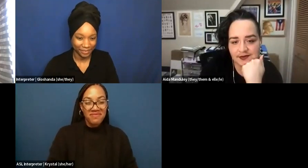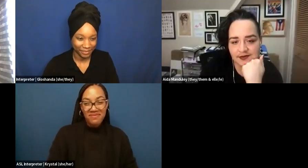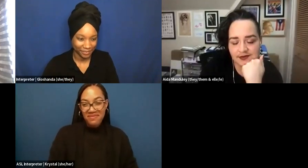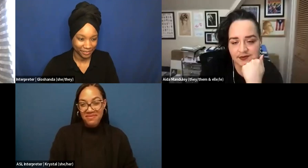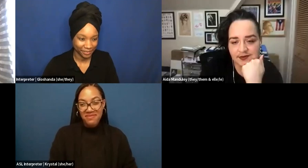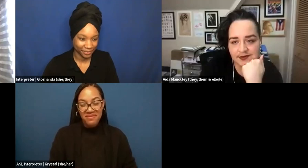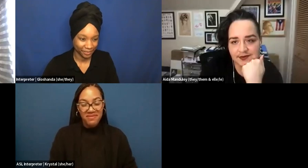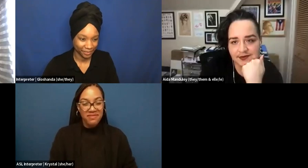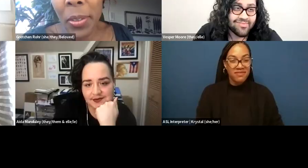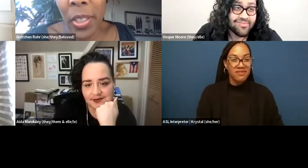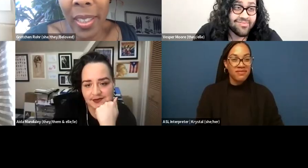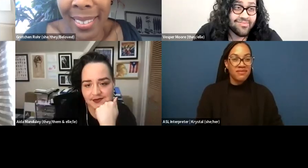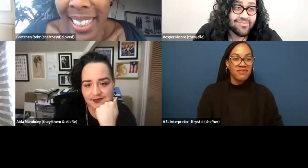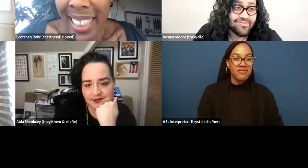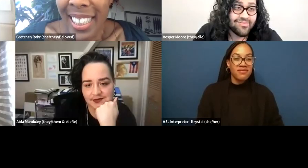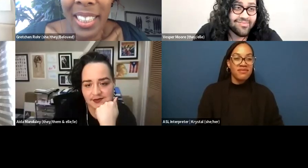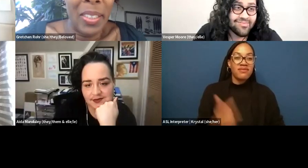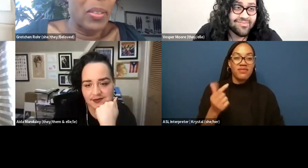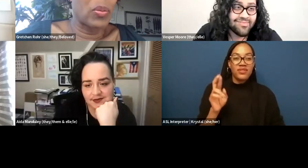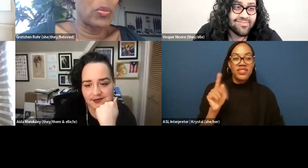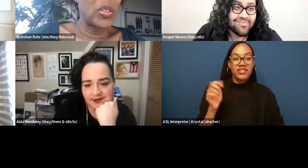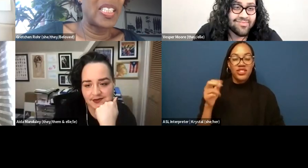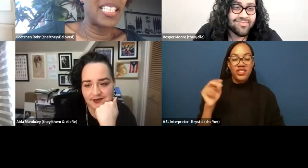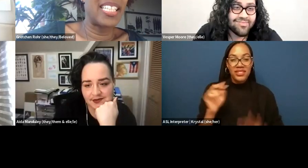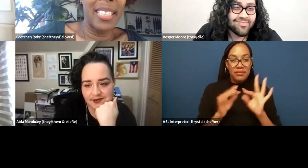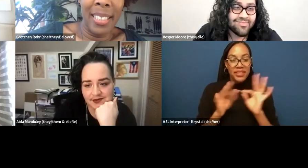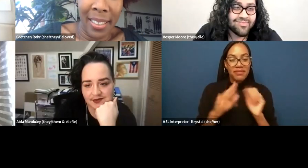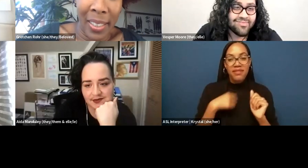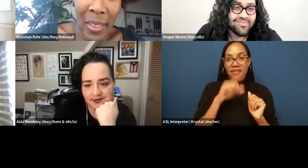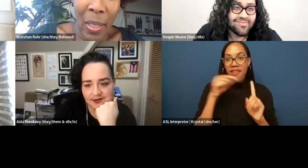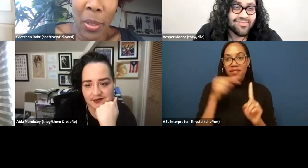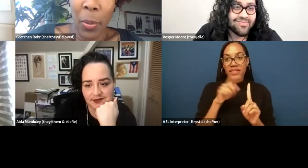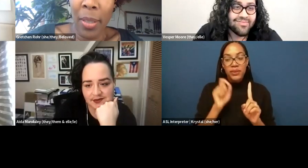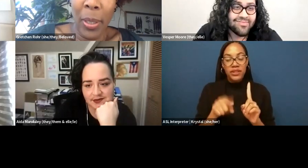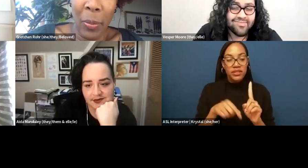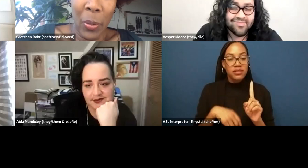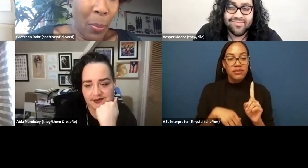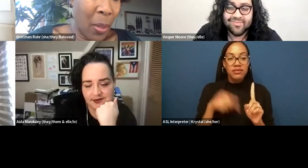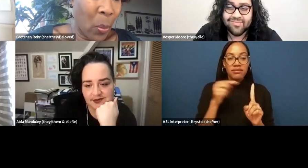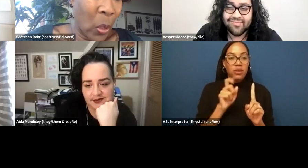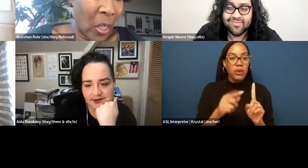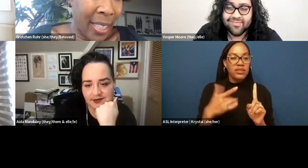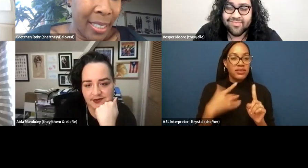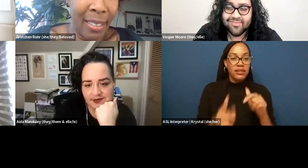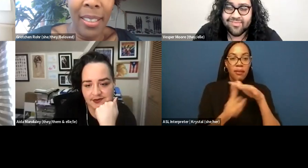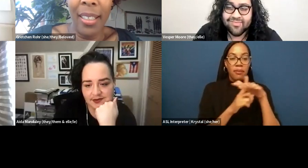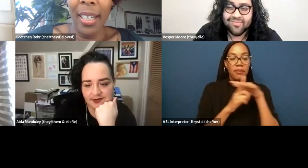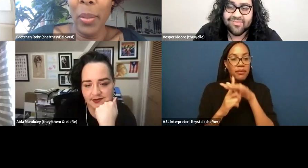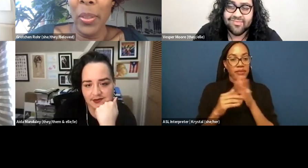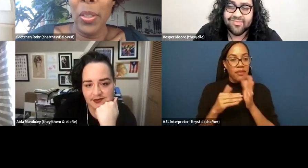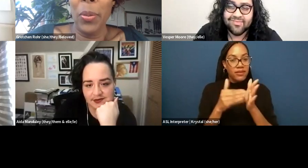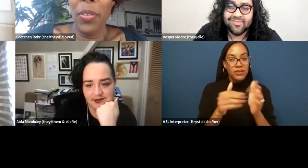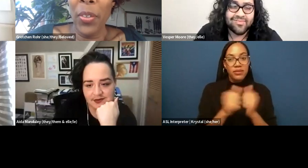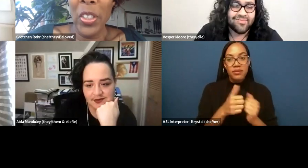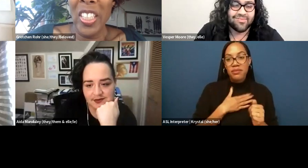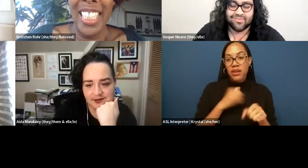Yes, I love this question. It is one that comes up quite a bit with my work. And I